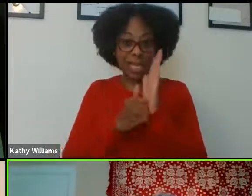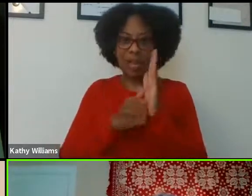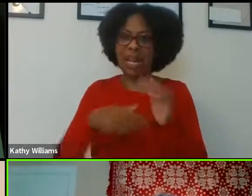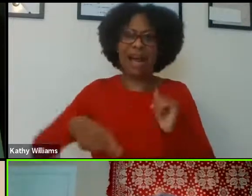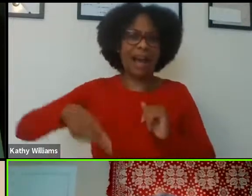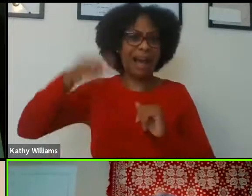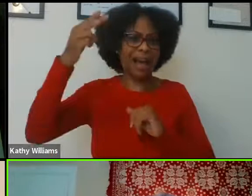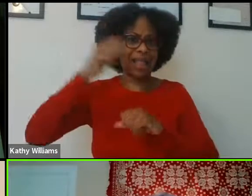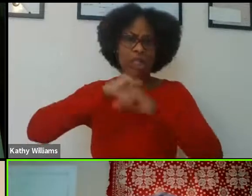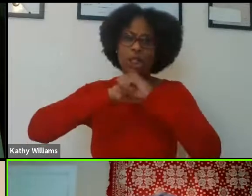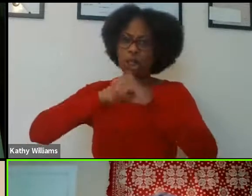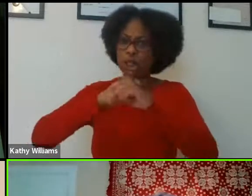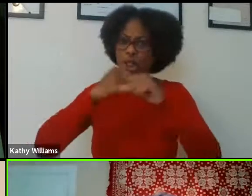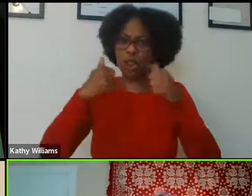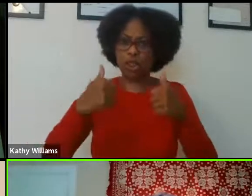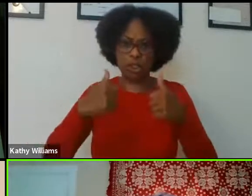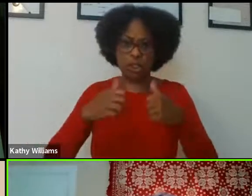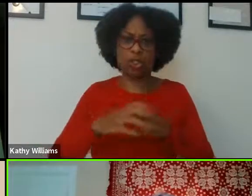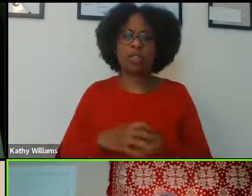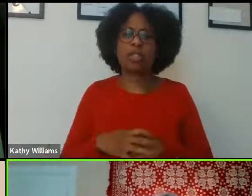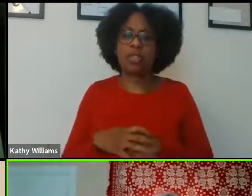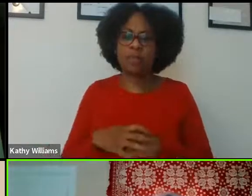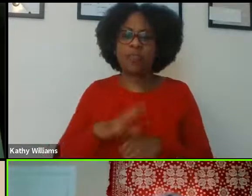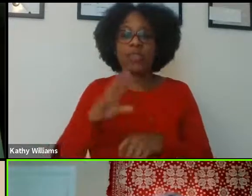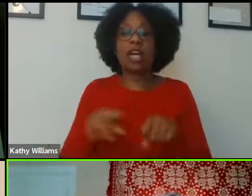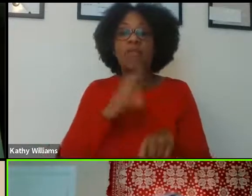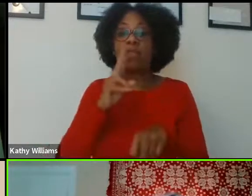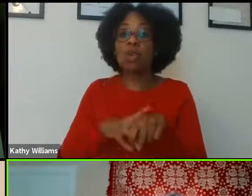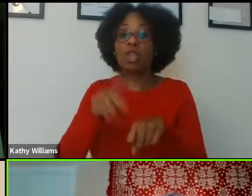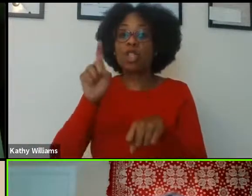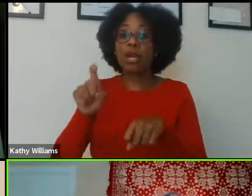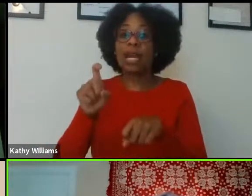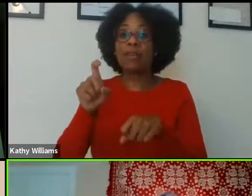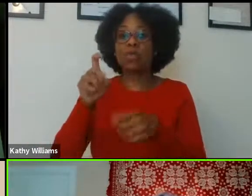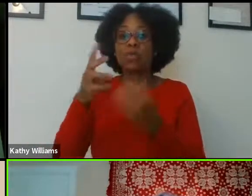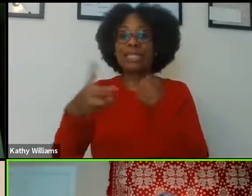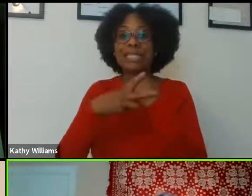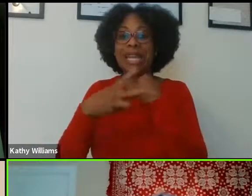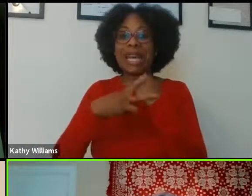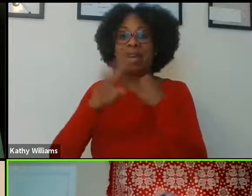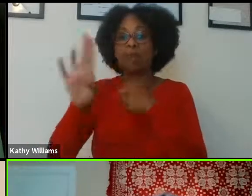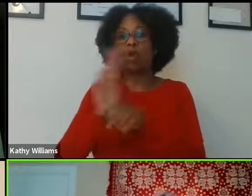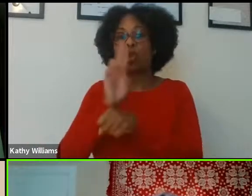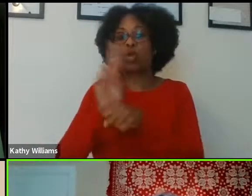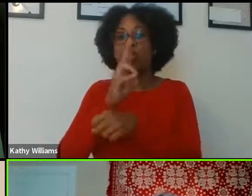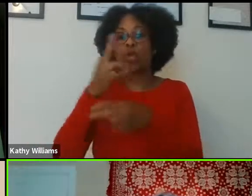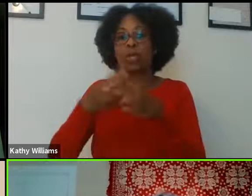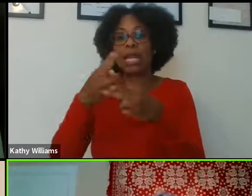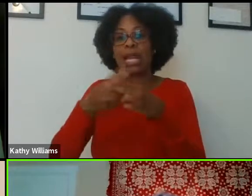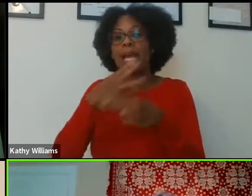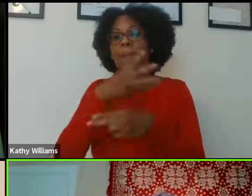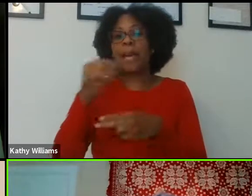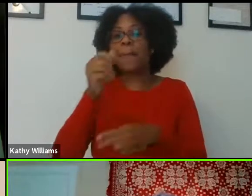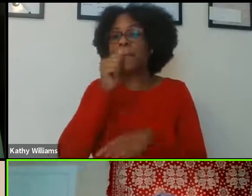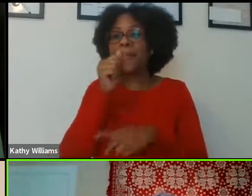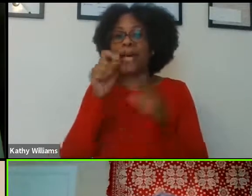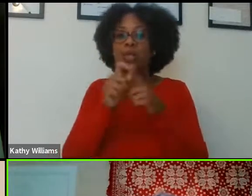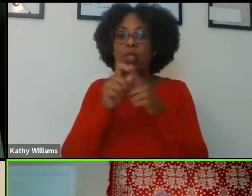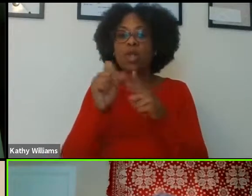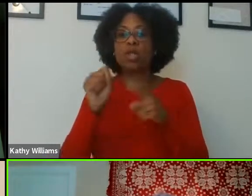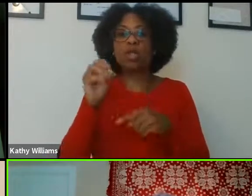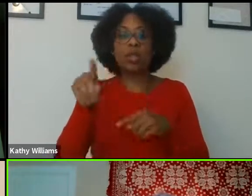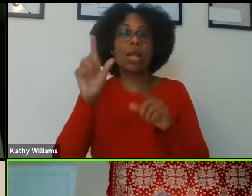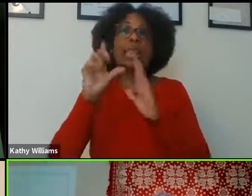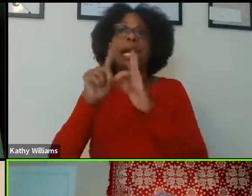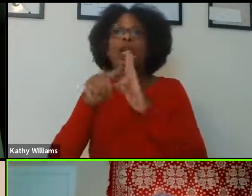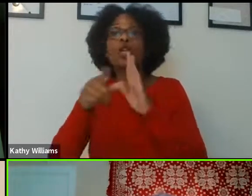secure. And of course, you have to keep your username and password so you can go back in at any time. And once